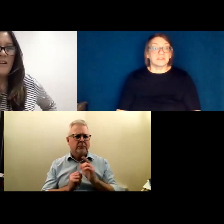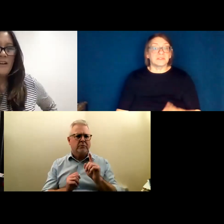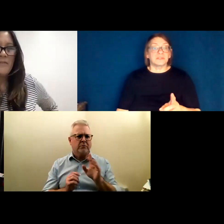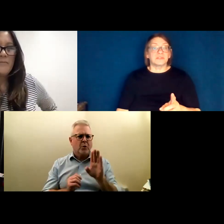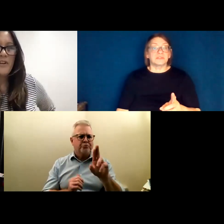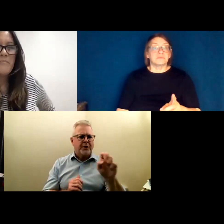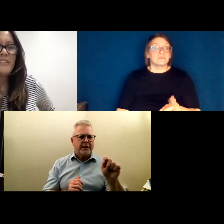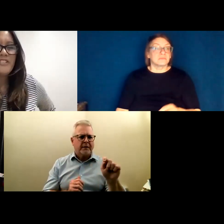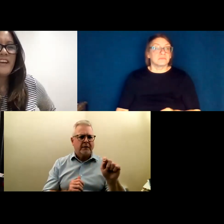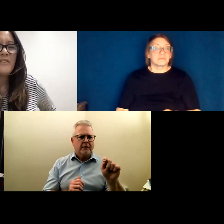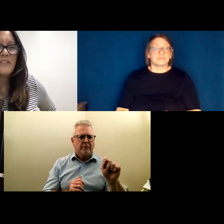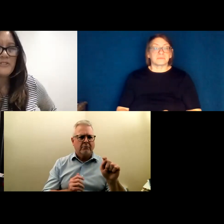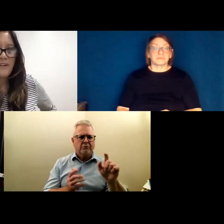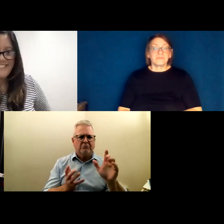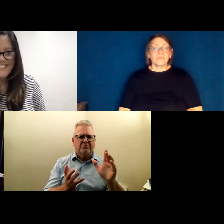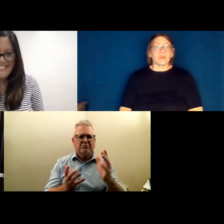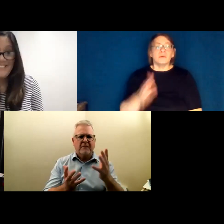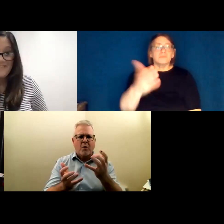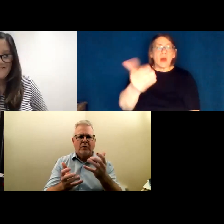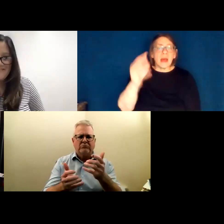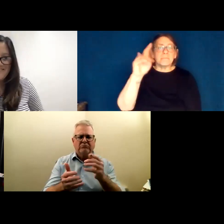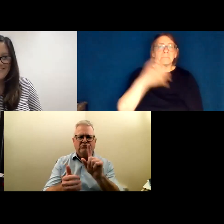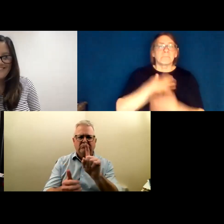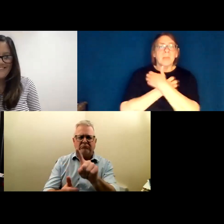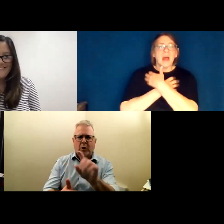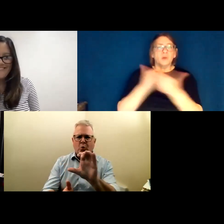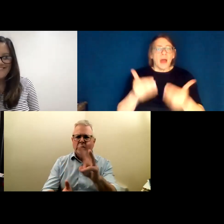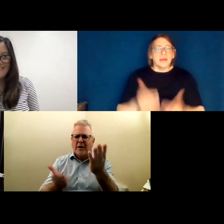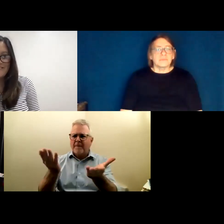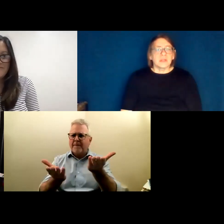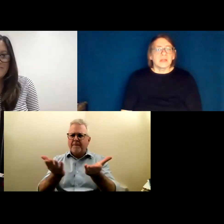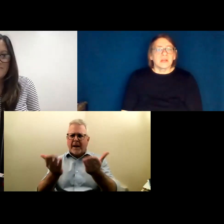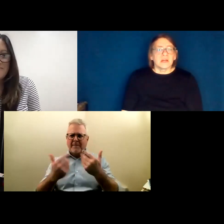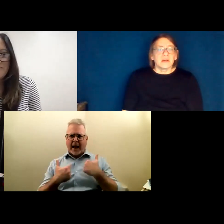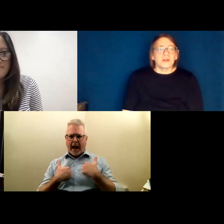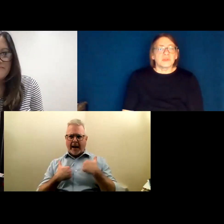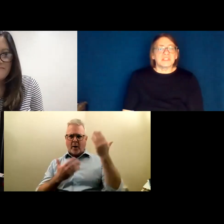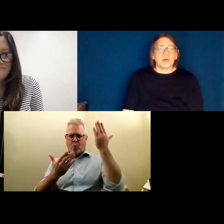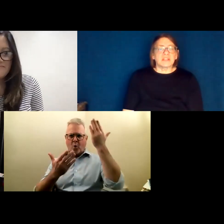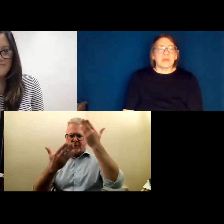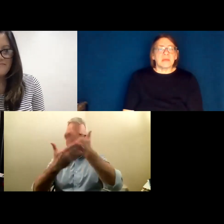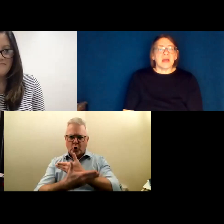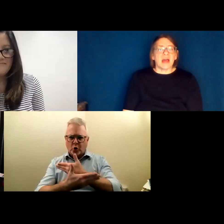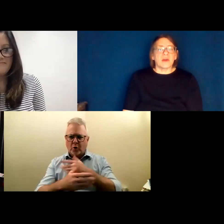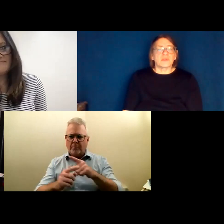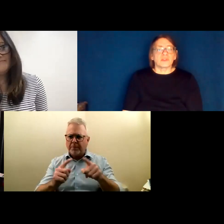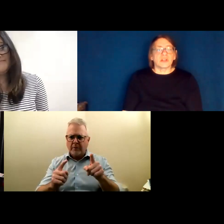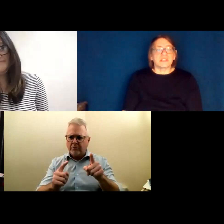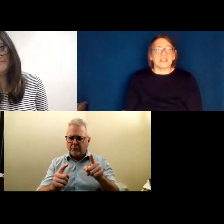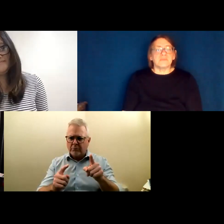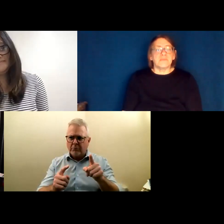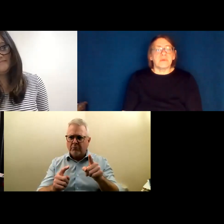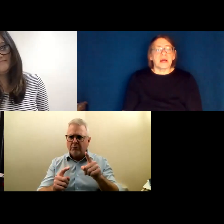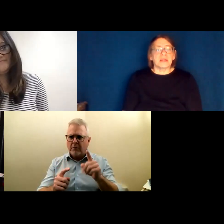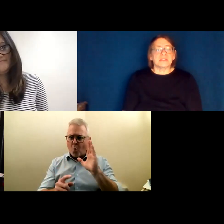is. Oh, sorry, Mike just had. sorry. Oh, I apologize. Go ahead. Christine West, maybe I